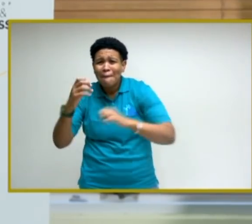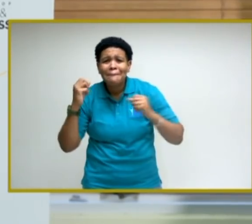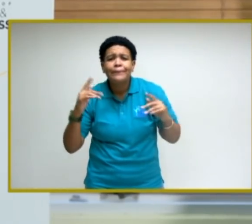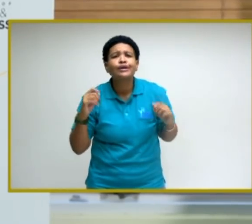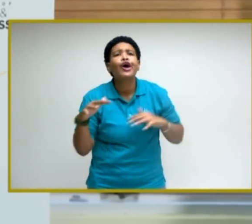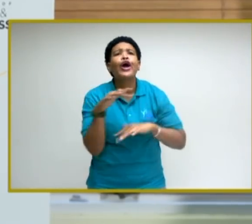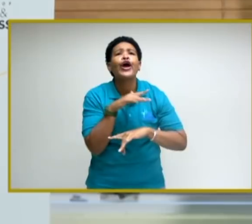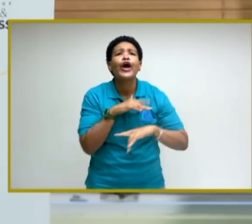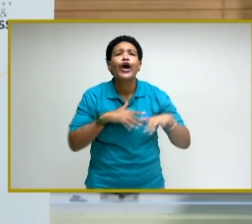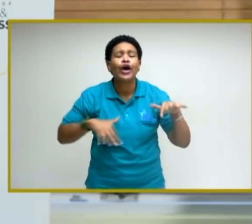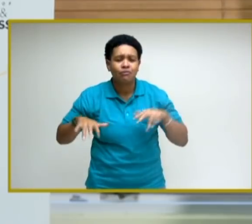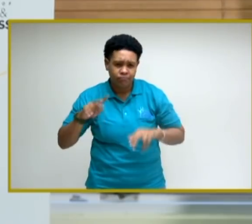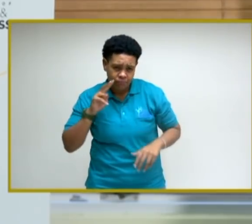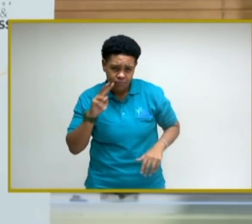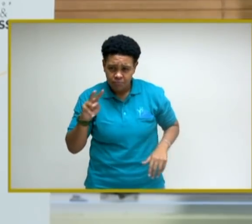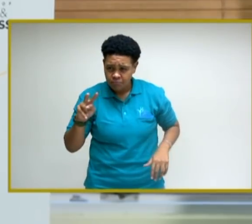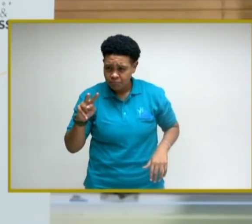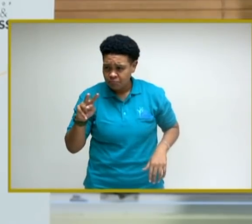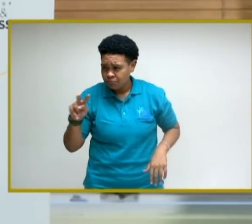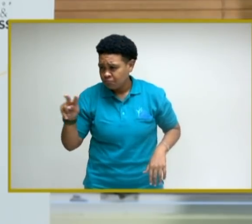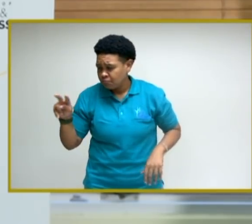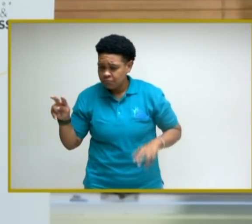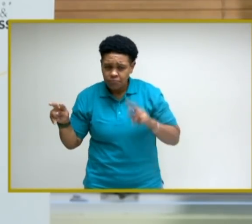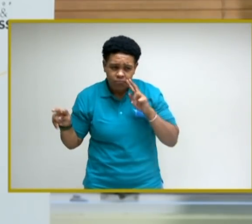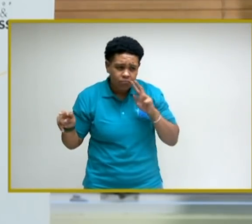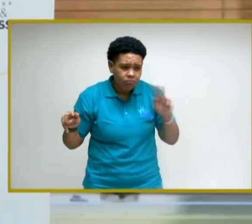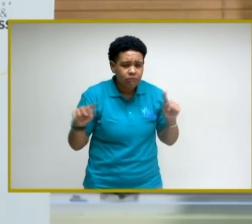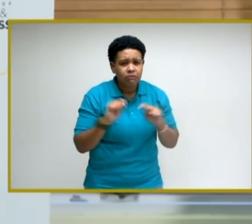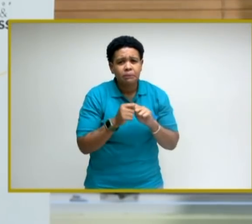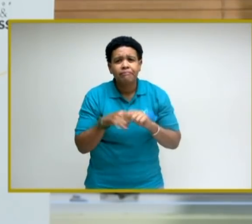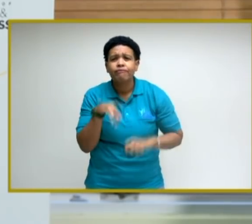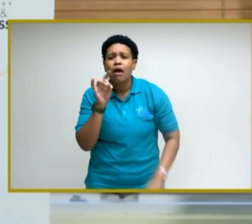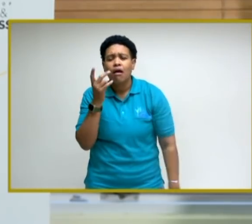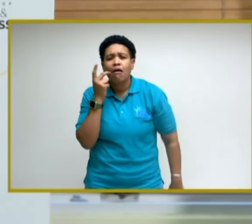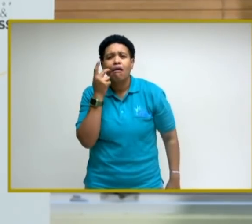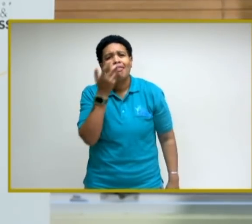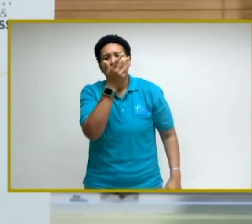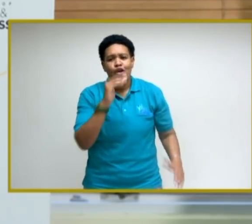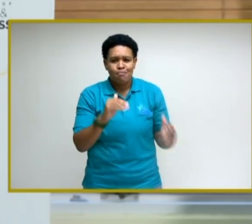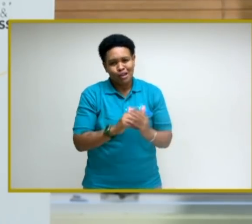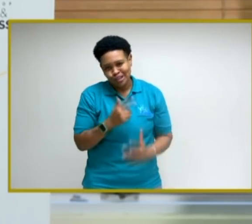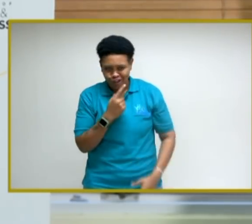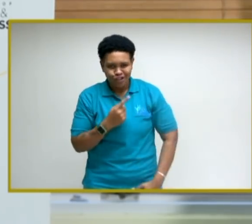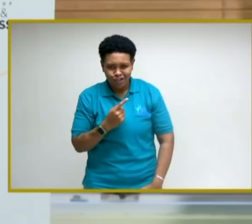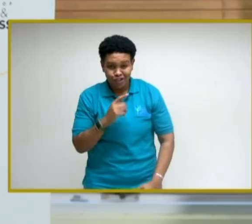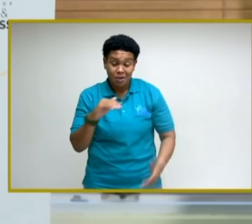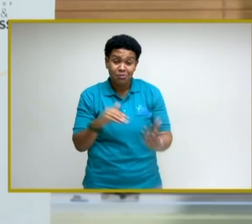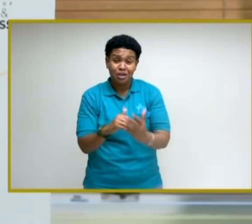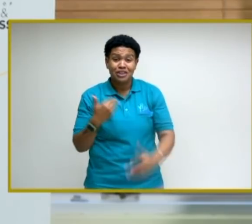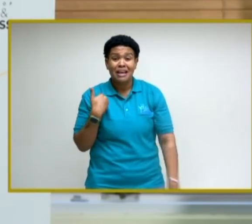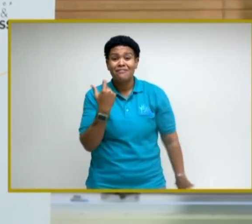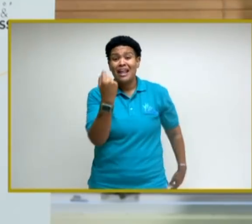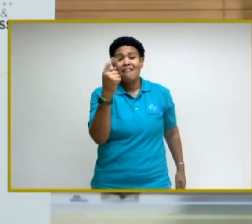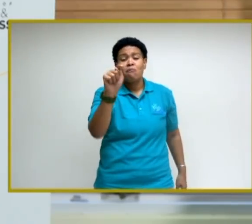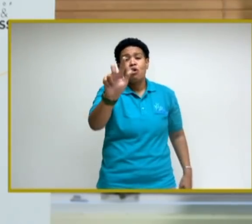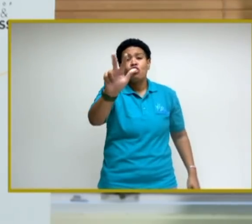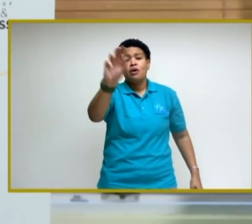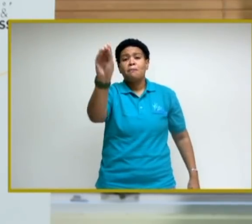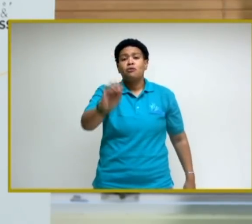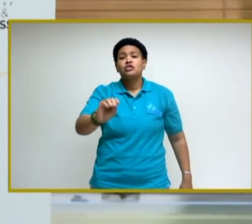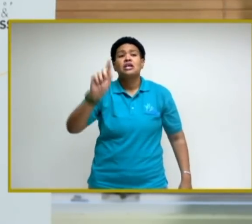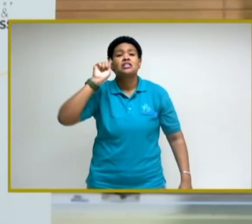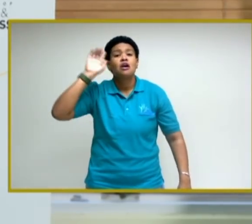by the surveillance team. The parish of Manchester accounts for some 11.3% of